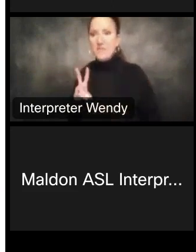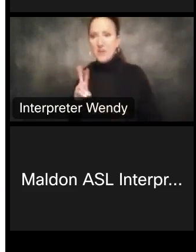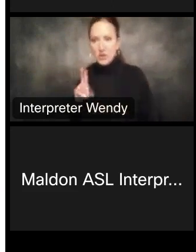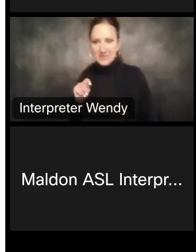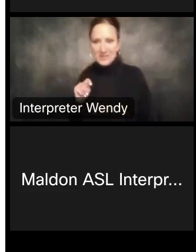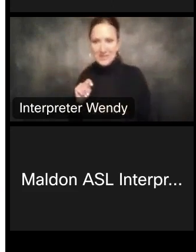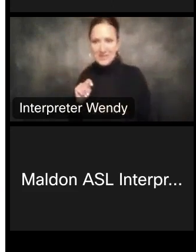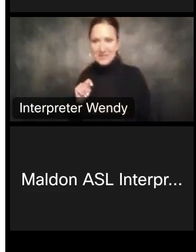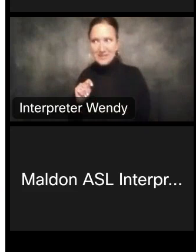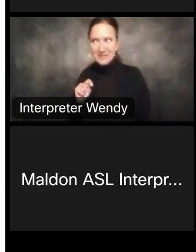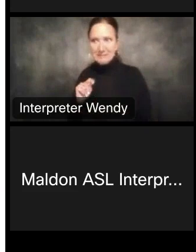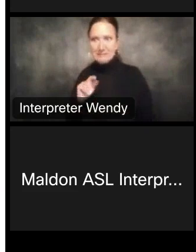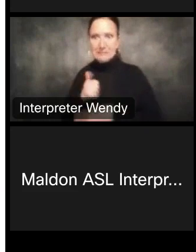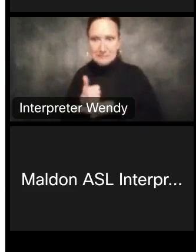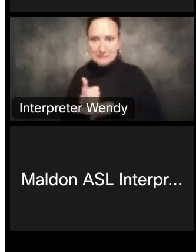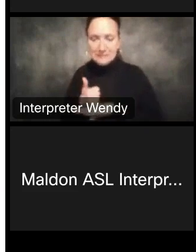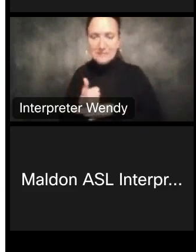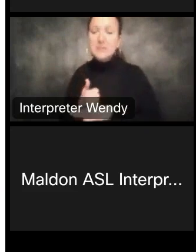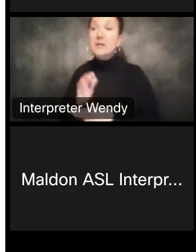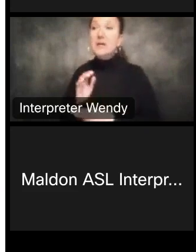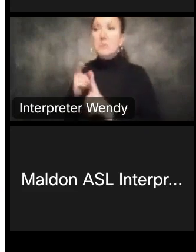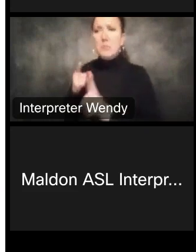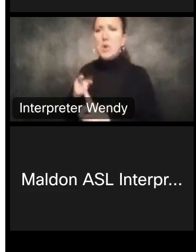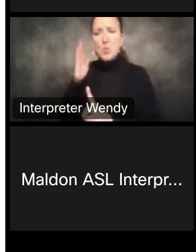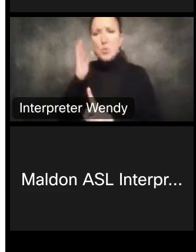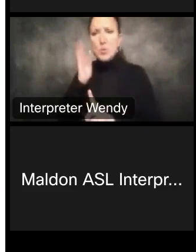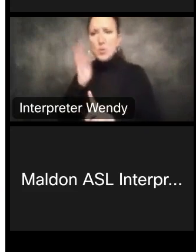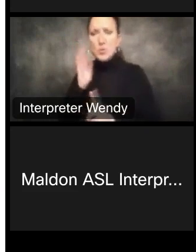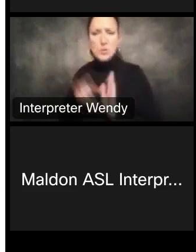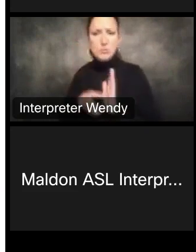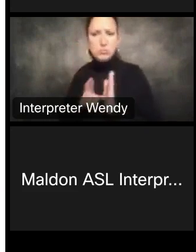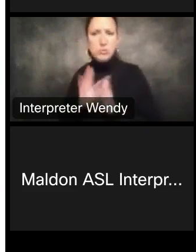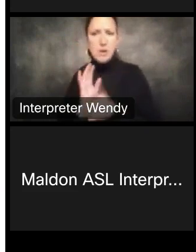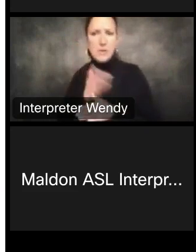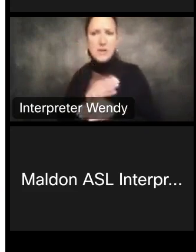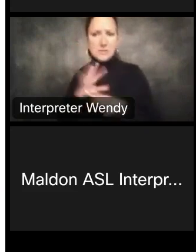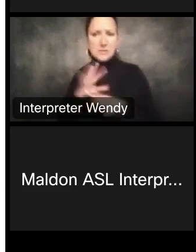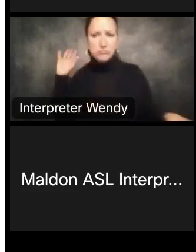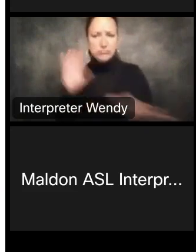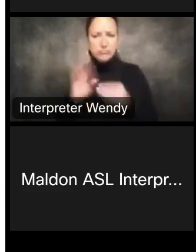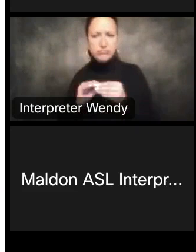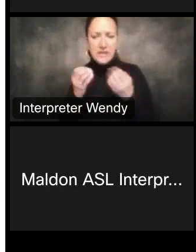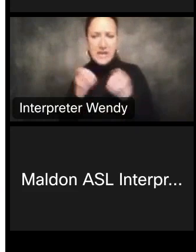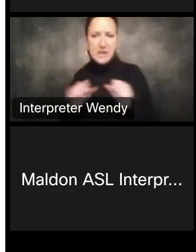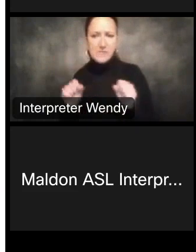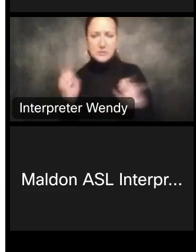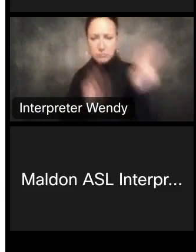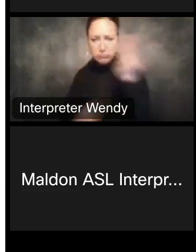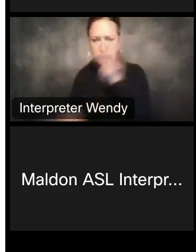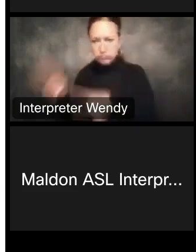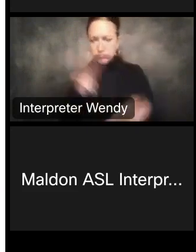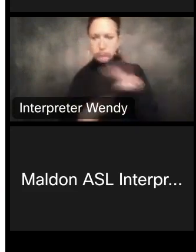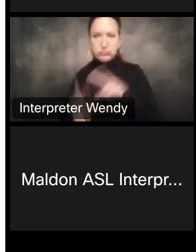But to get to your point, we will really look at our next corollary effort. We'll look at the entirety of New